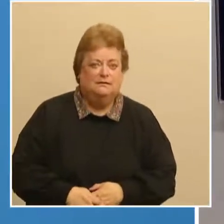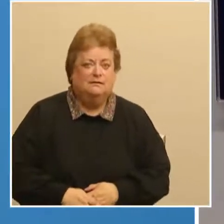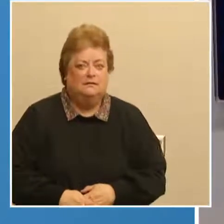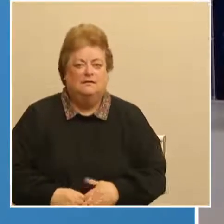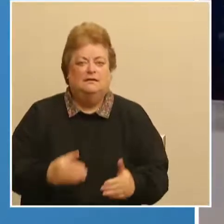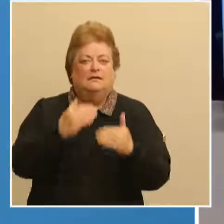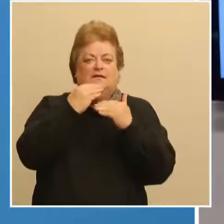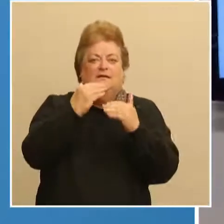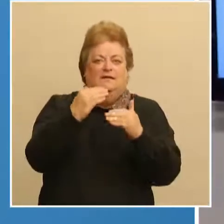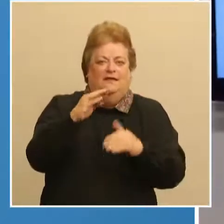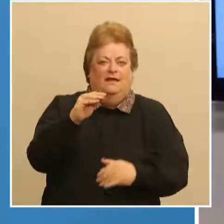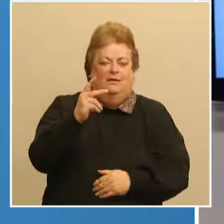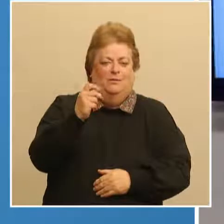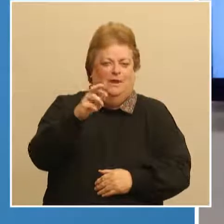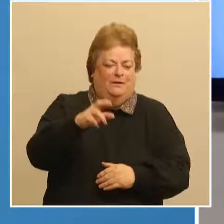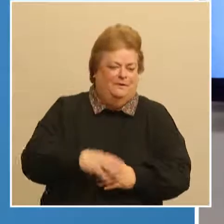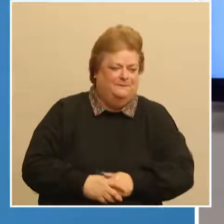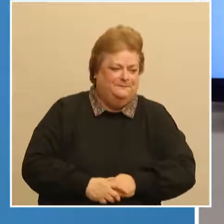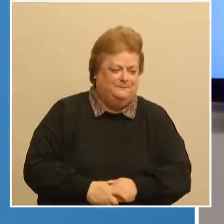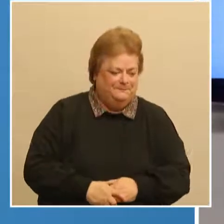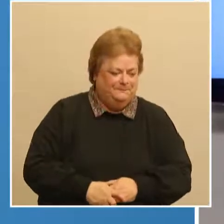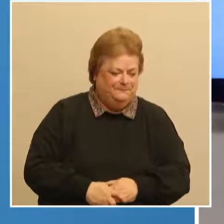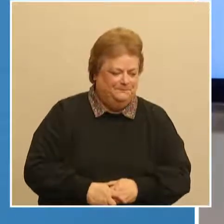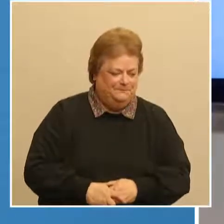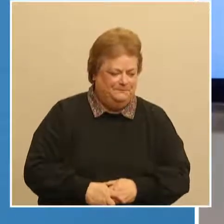Thank you, Mayor.